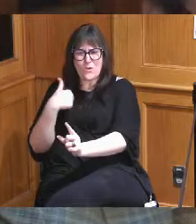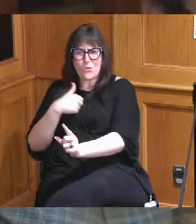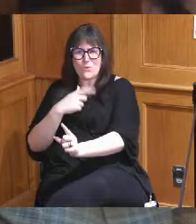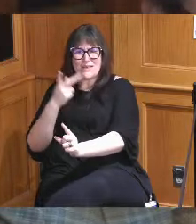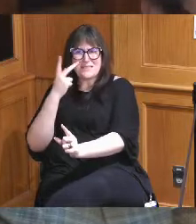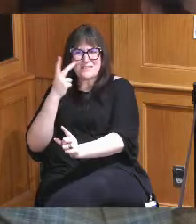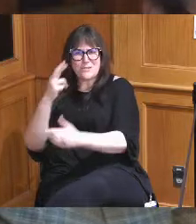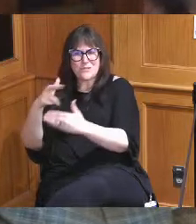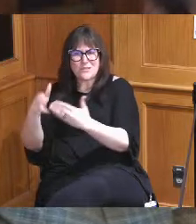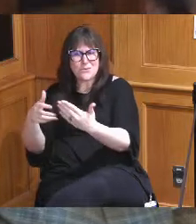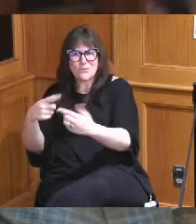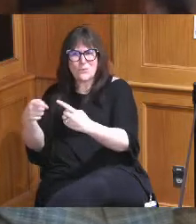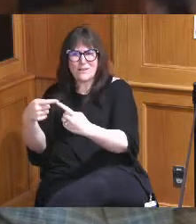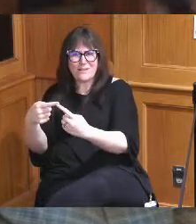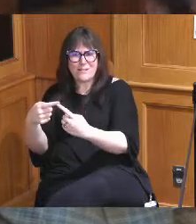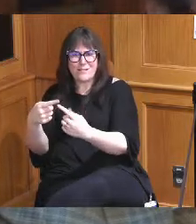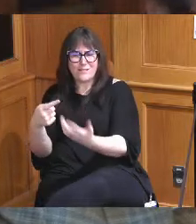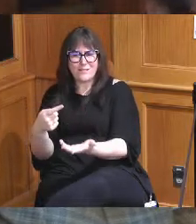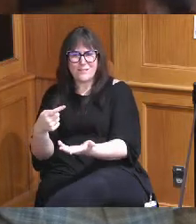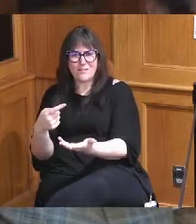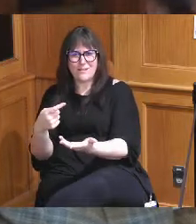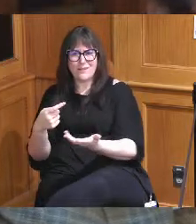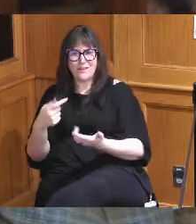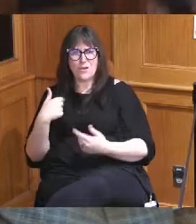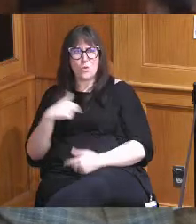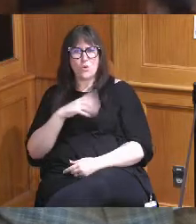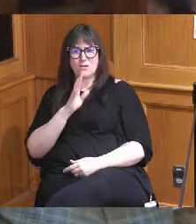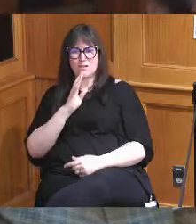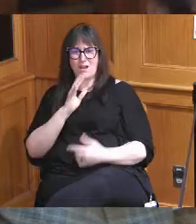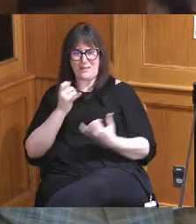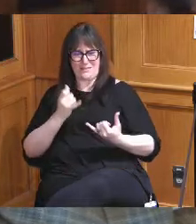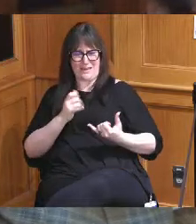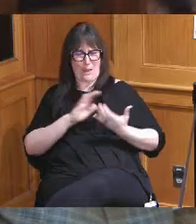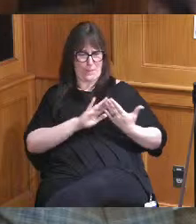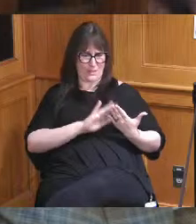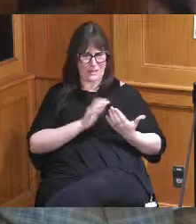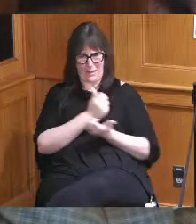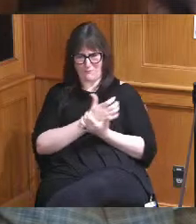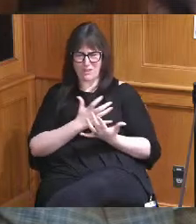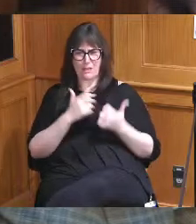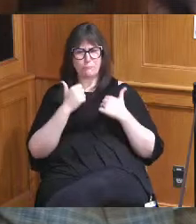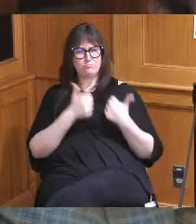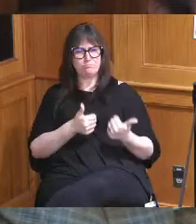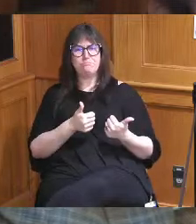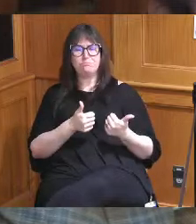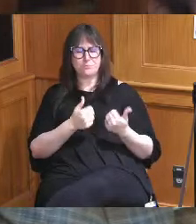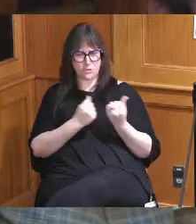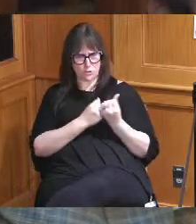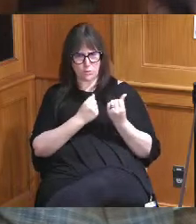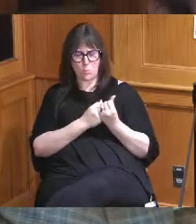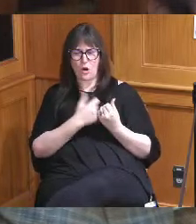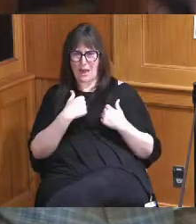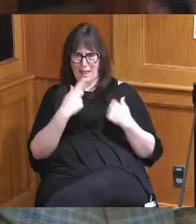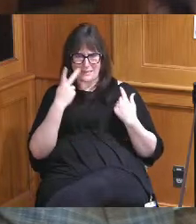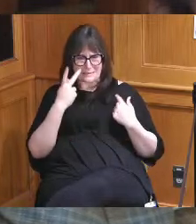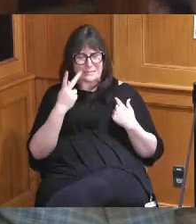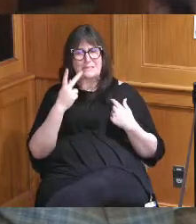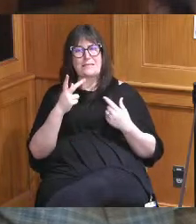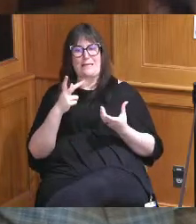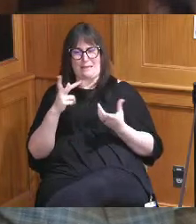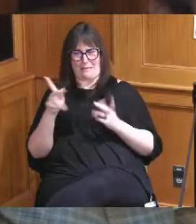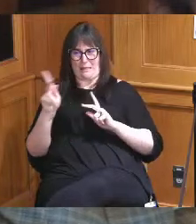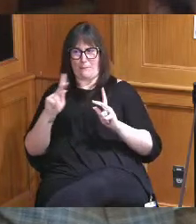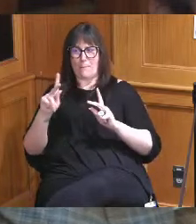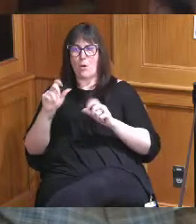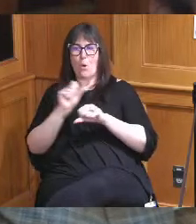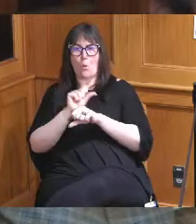some results. So I know today we're talking about the power washing and the cleaning. I certainly support that. I do see the ambassadors doing that.